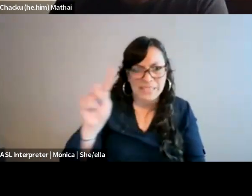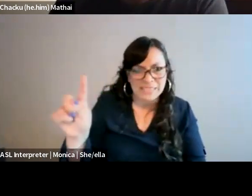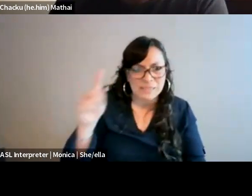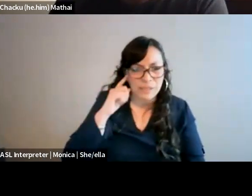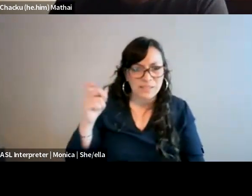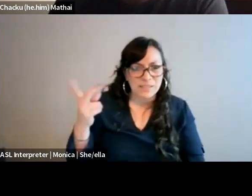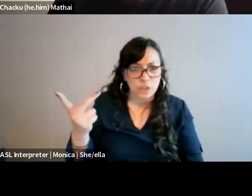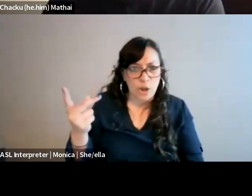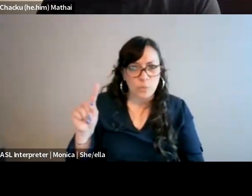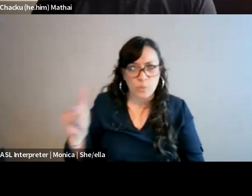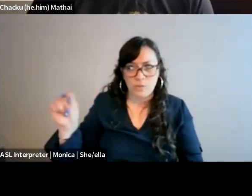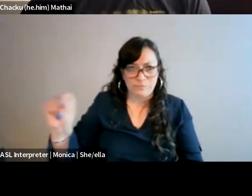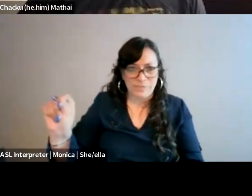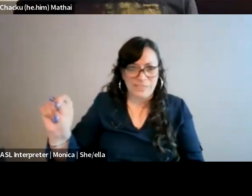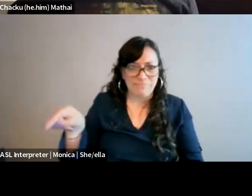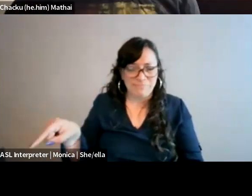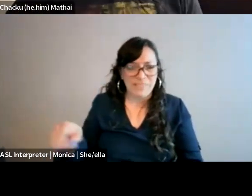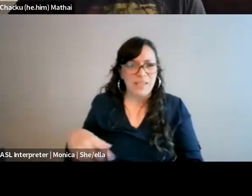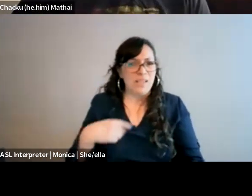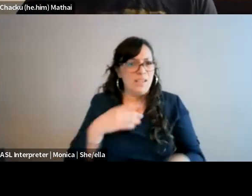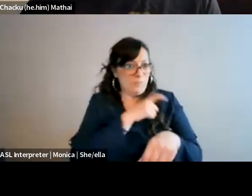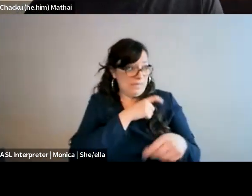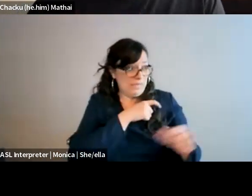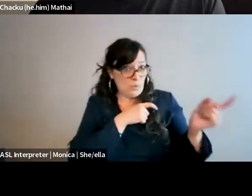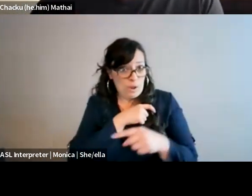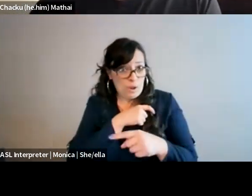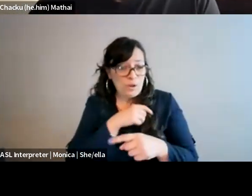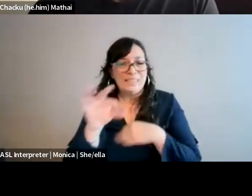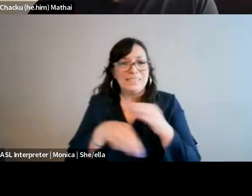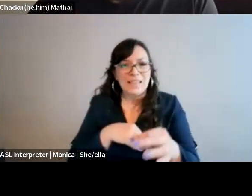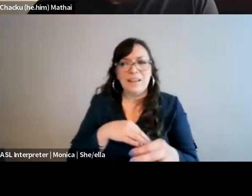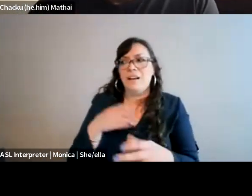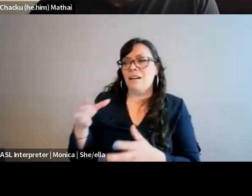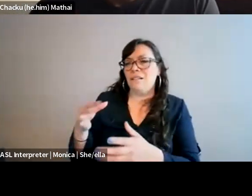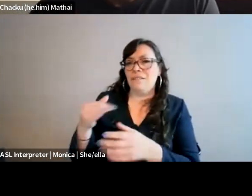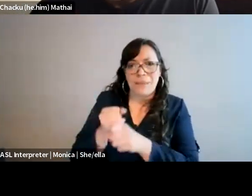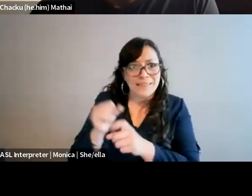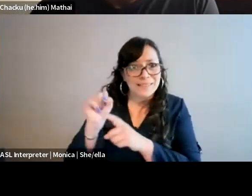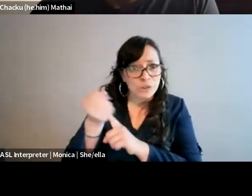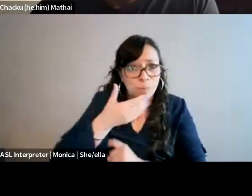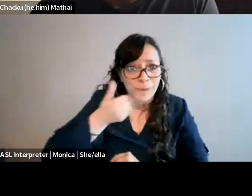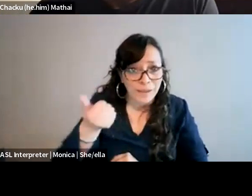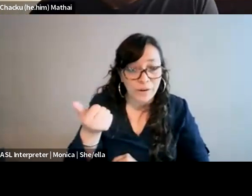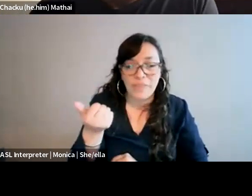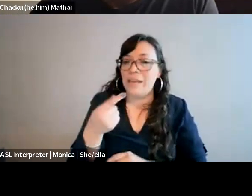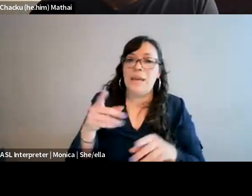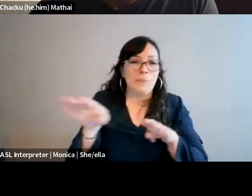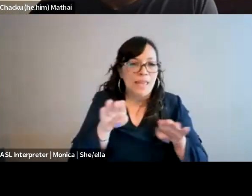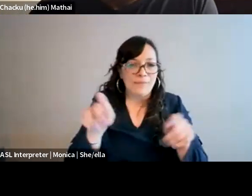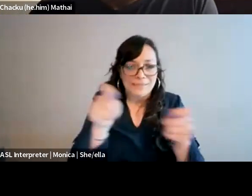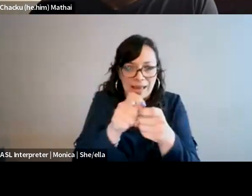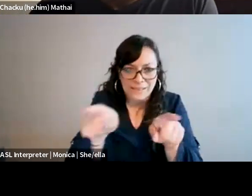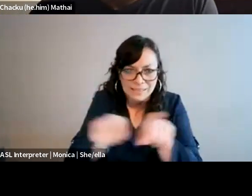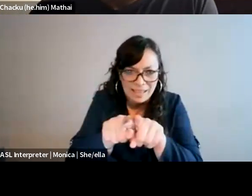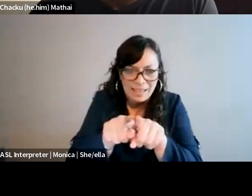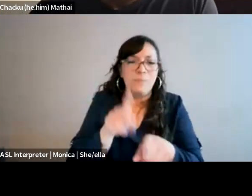going to the restroom. And the police were called, and instead of de-escalating the situation, they basically replicated the very harmful acts